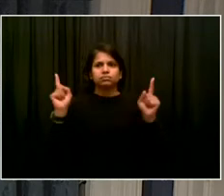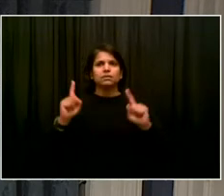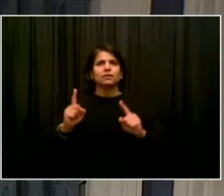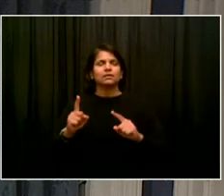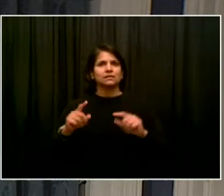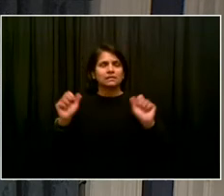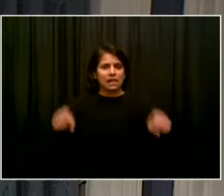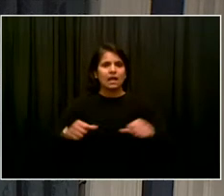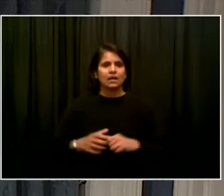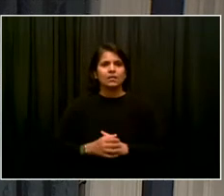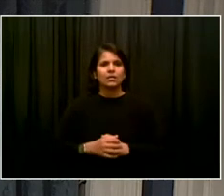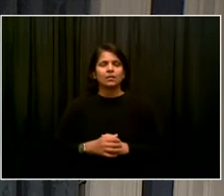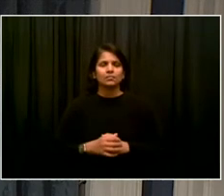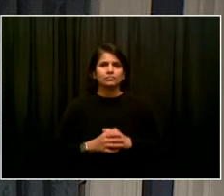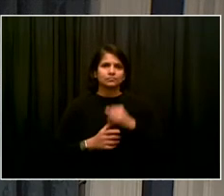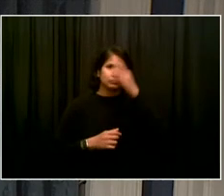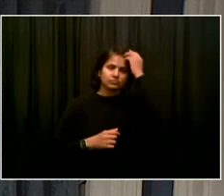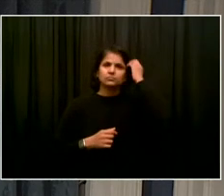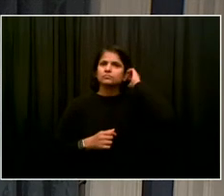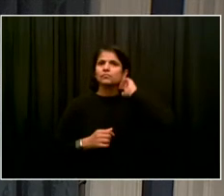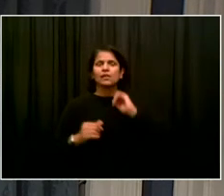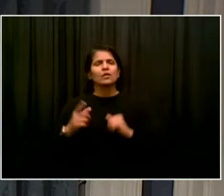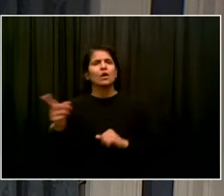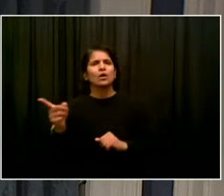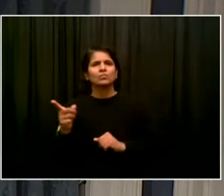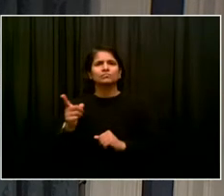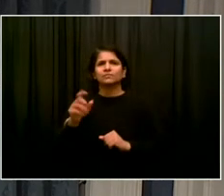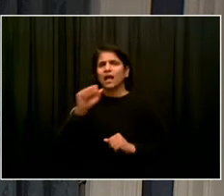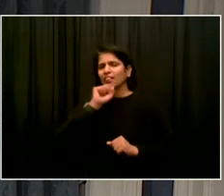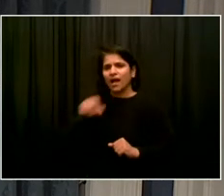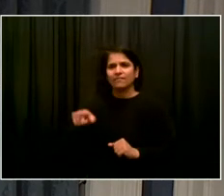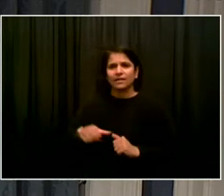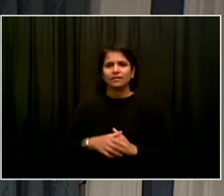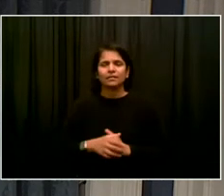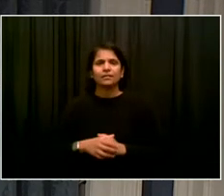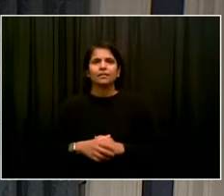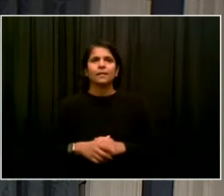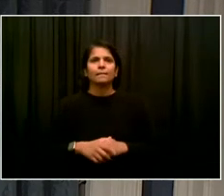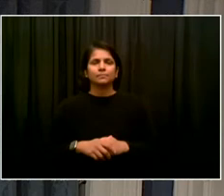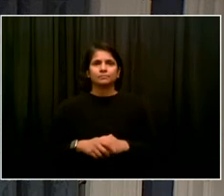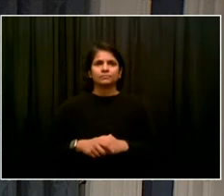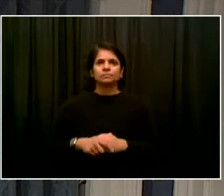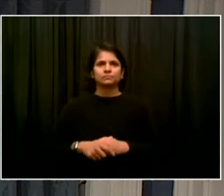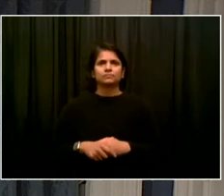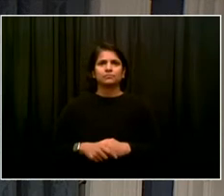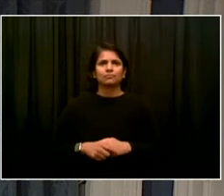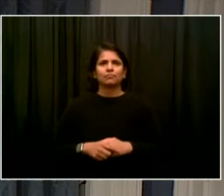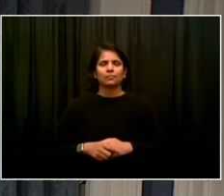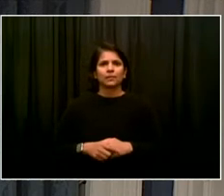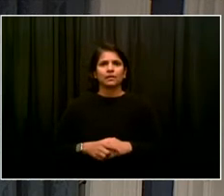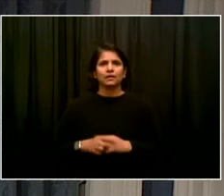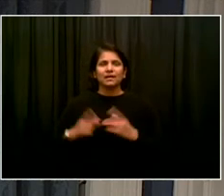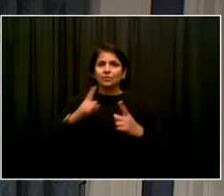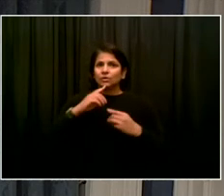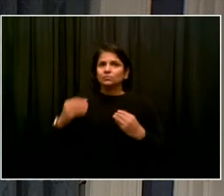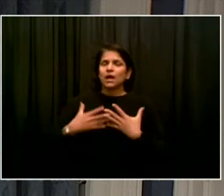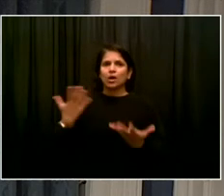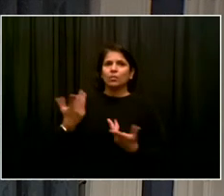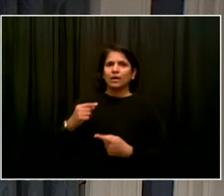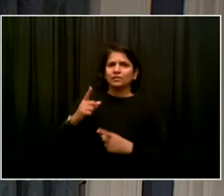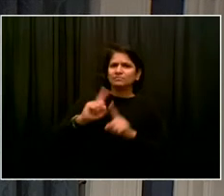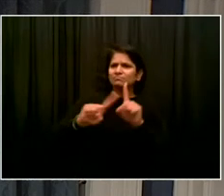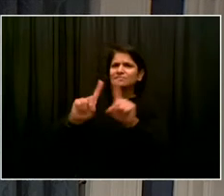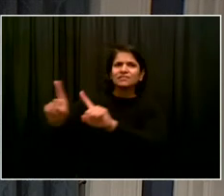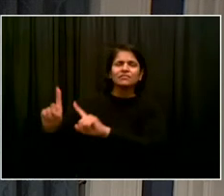All I can say is there's different ways of inspiring, and every time just